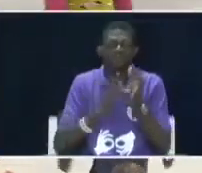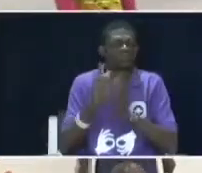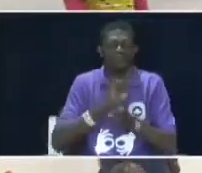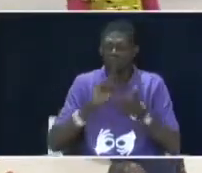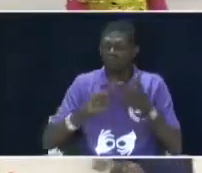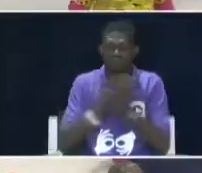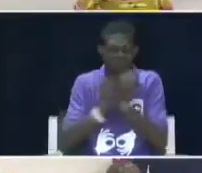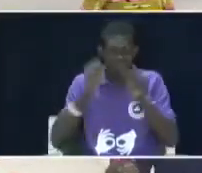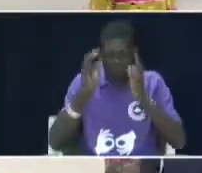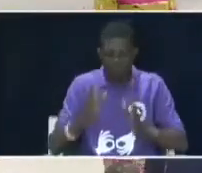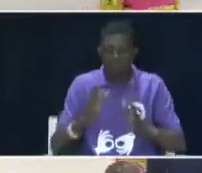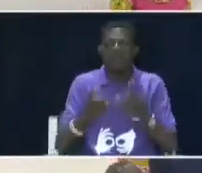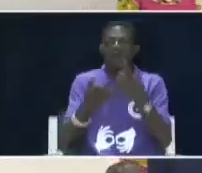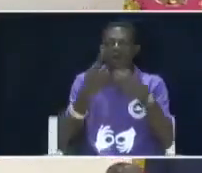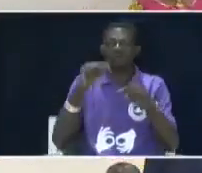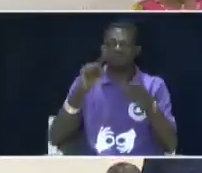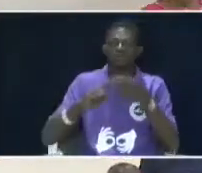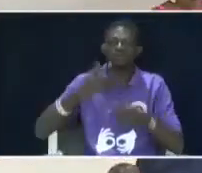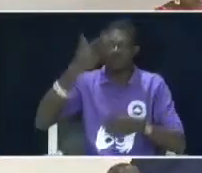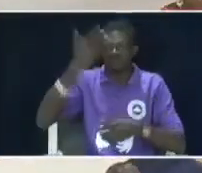Ten.